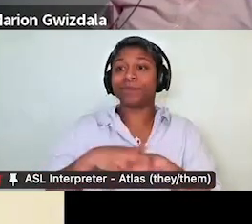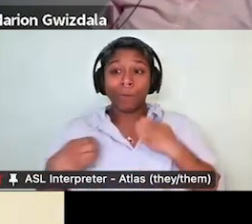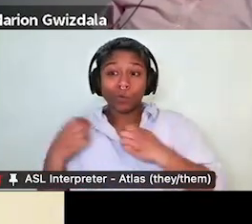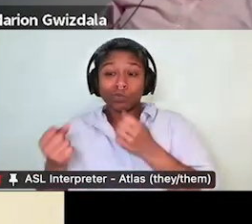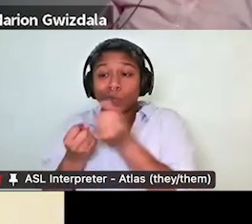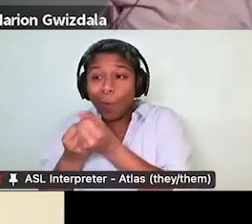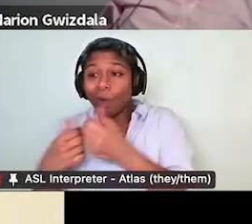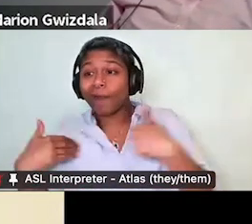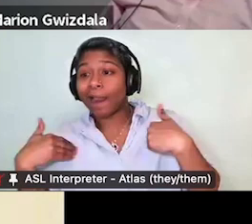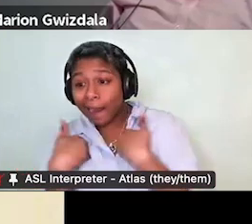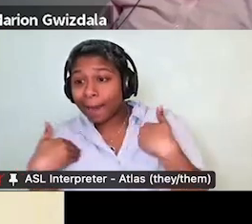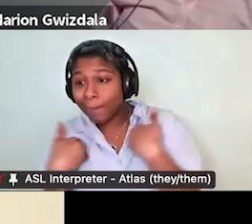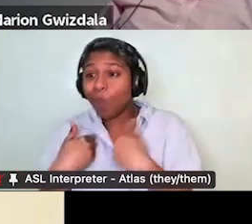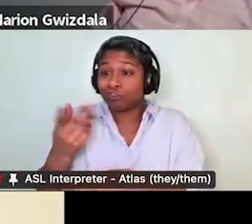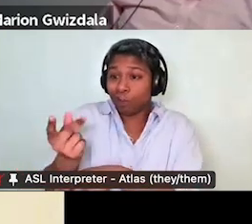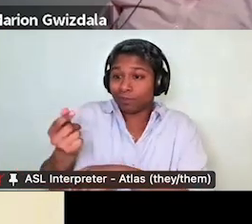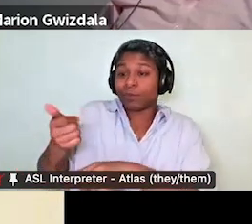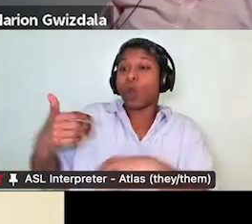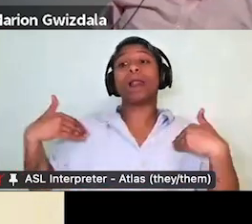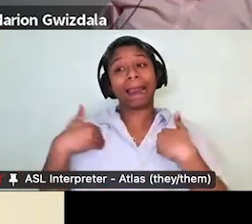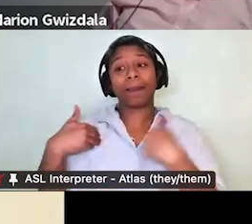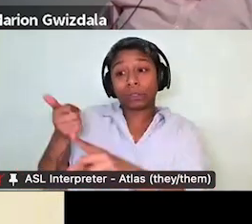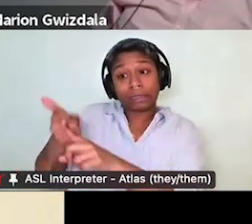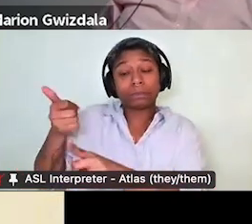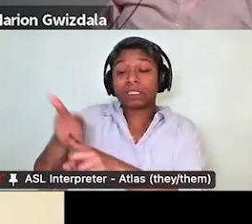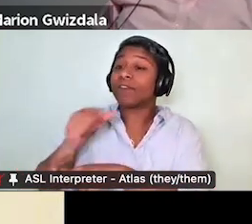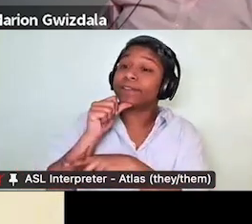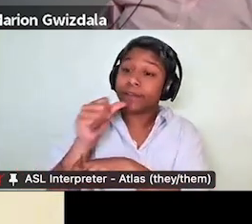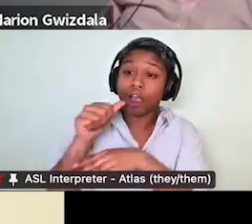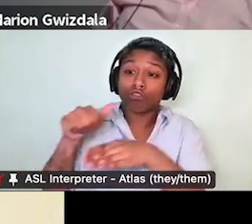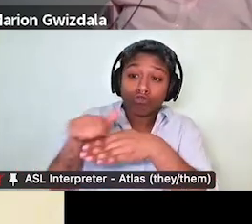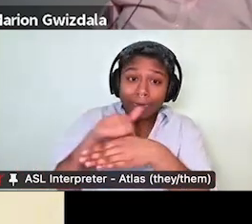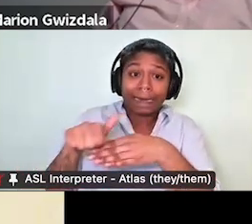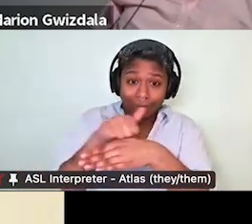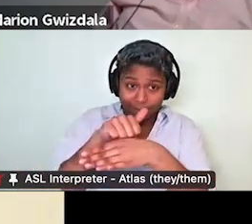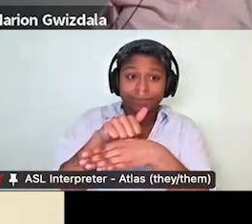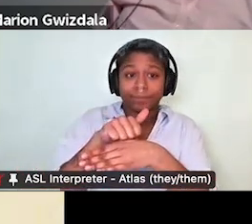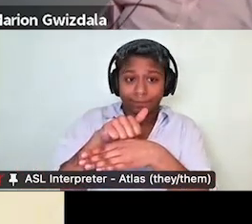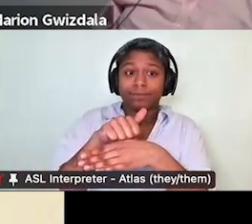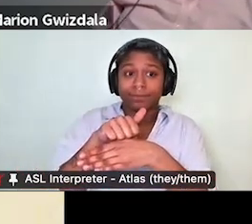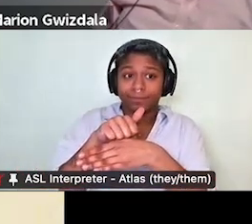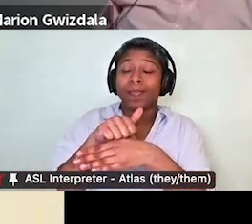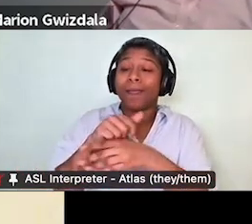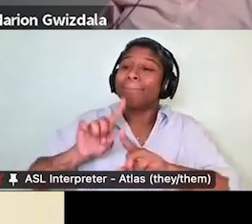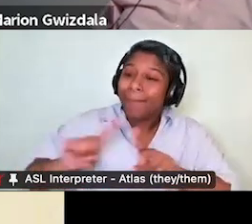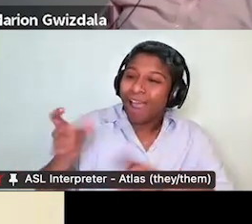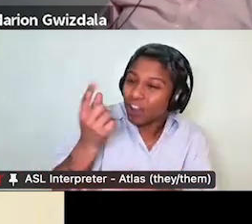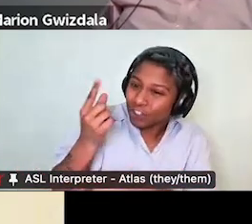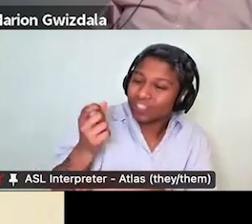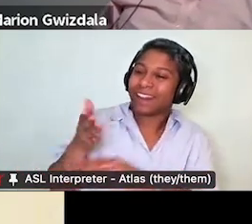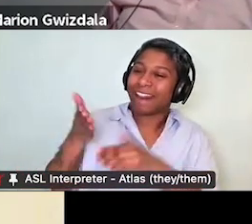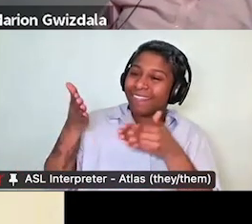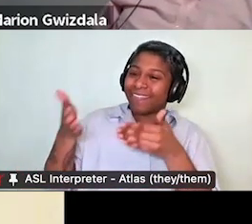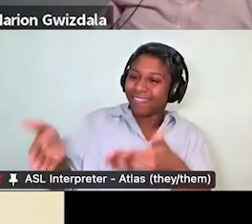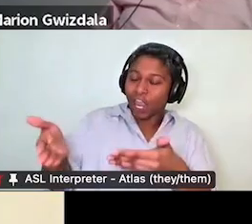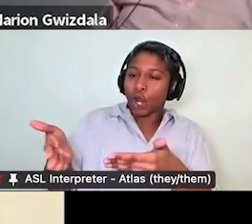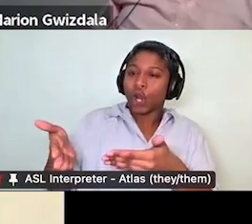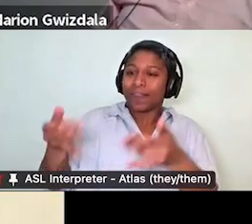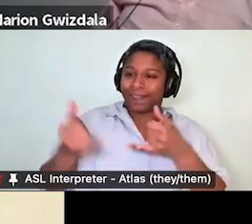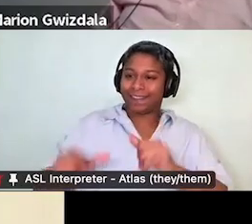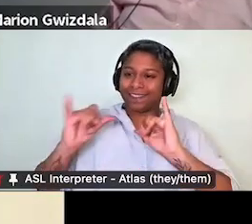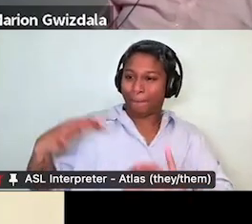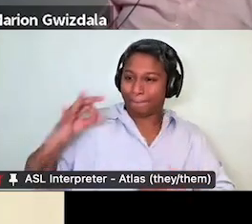not trained, or I should say animals that are not trained, but whose mere presence provides some sort of benefit to